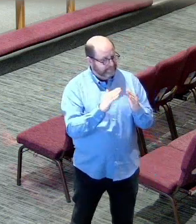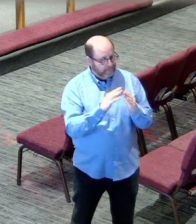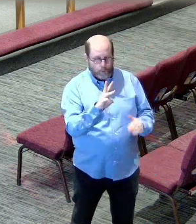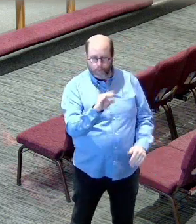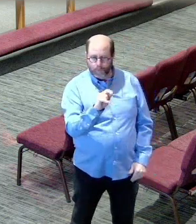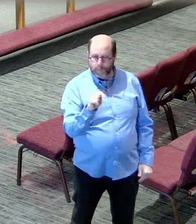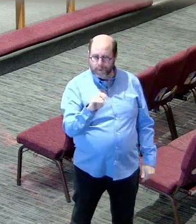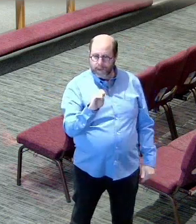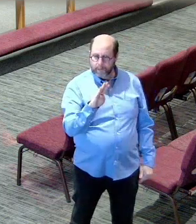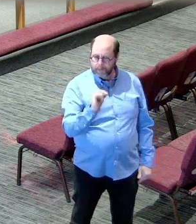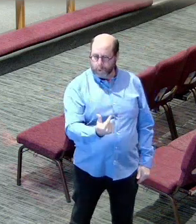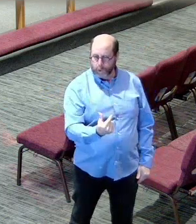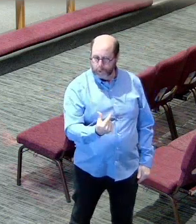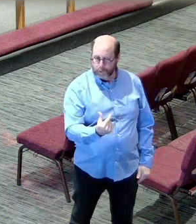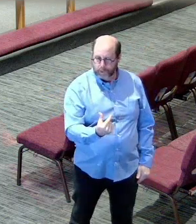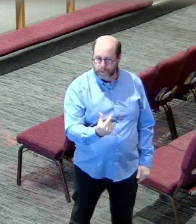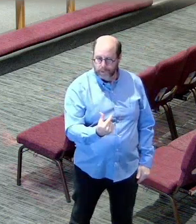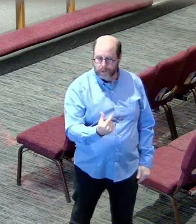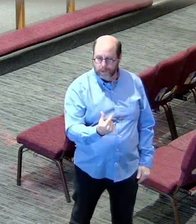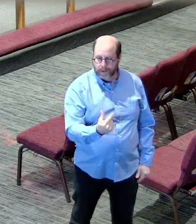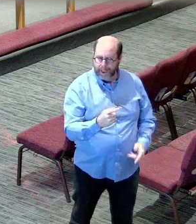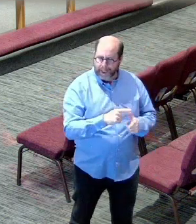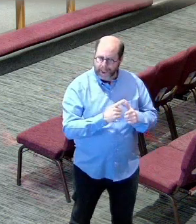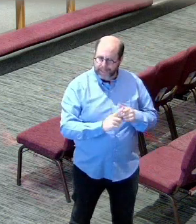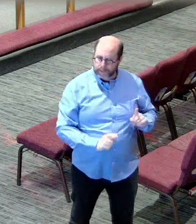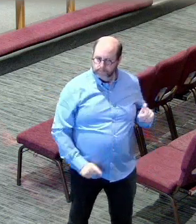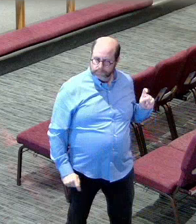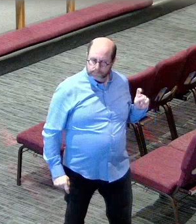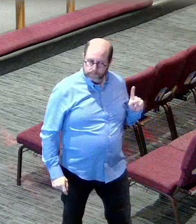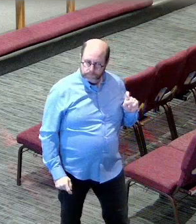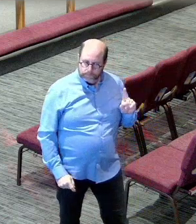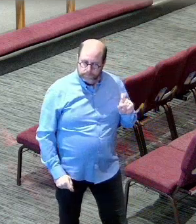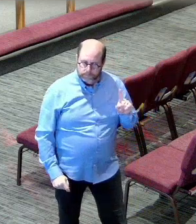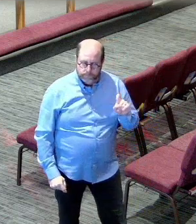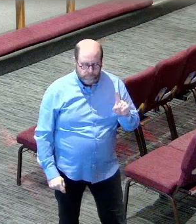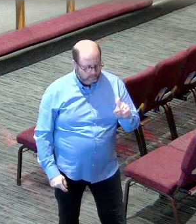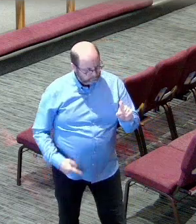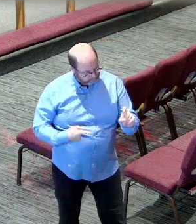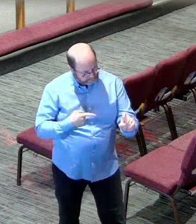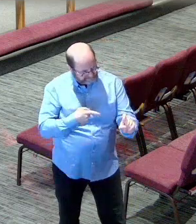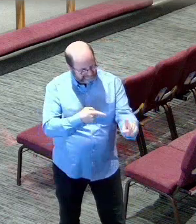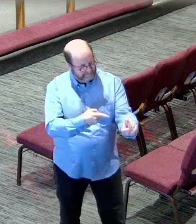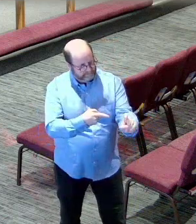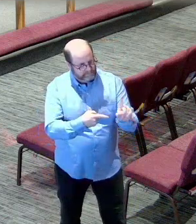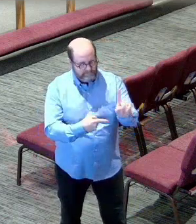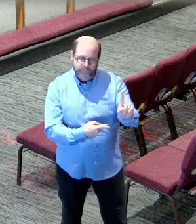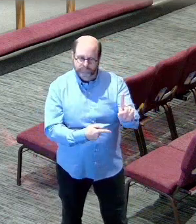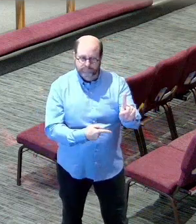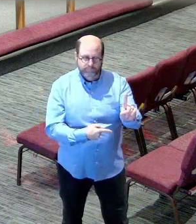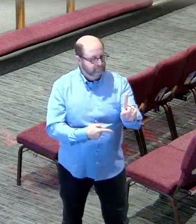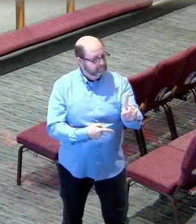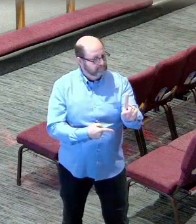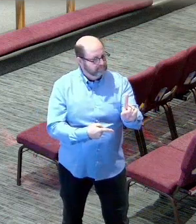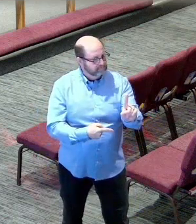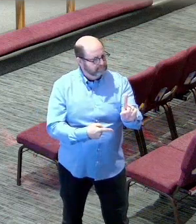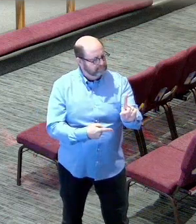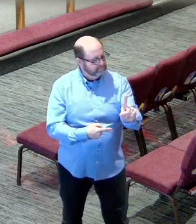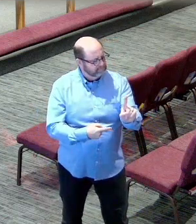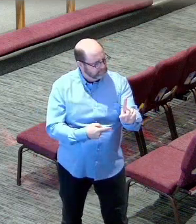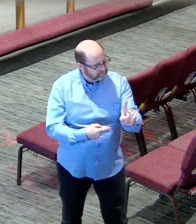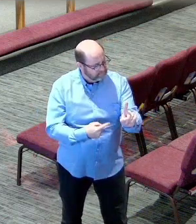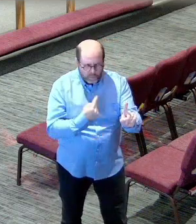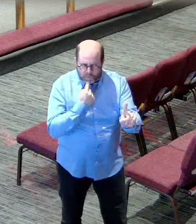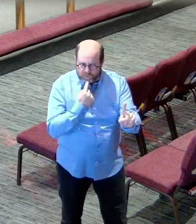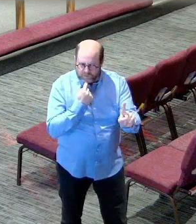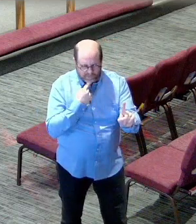And then here comes this monk. And he said, well, what did he